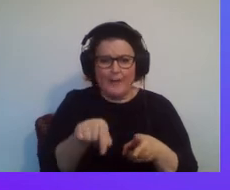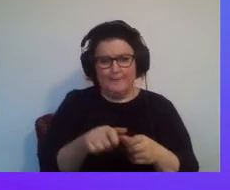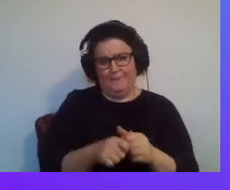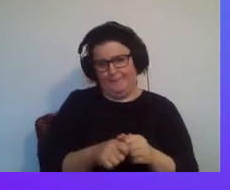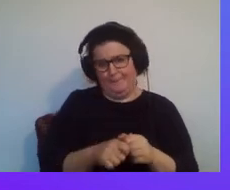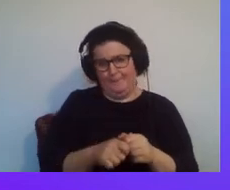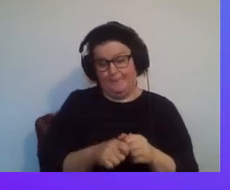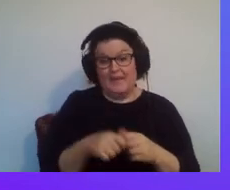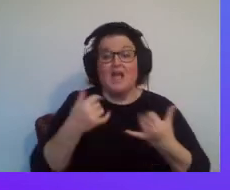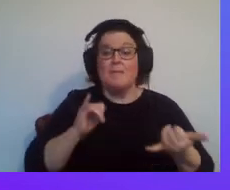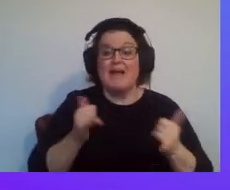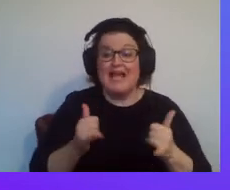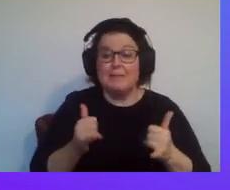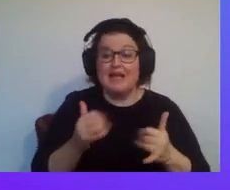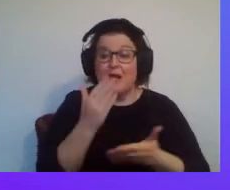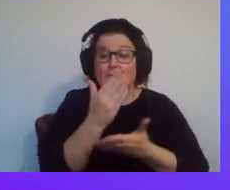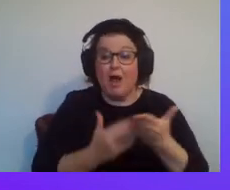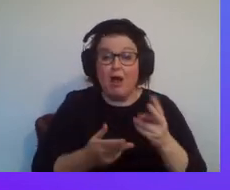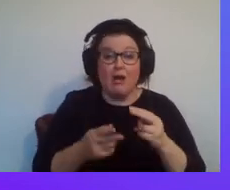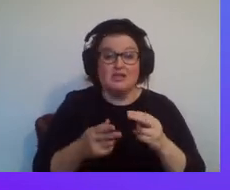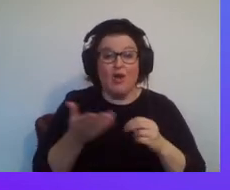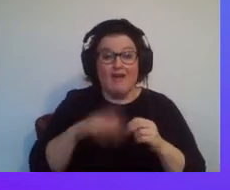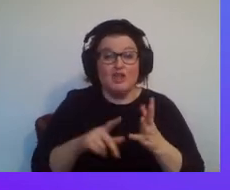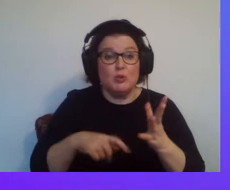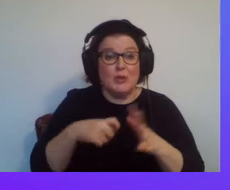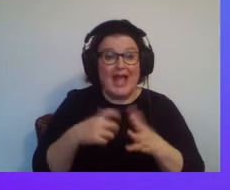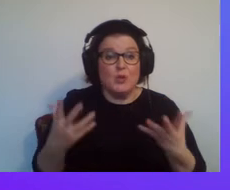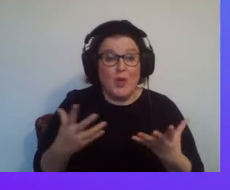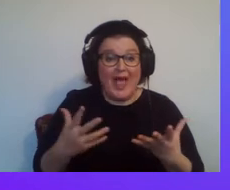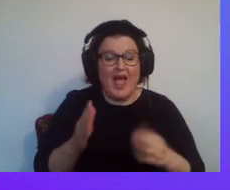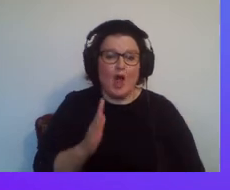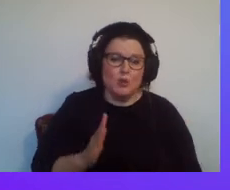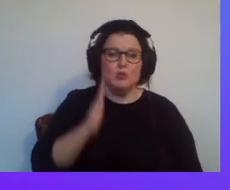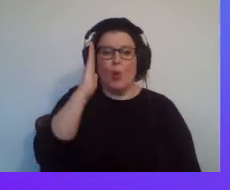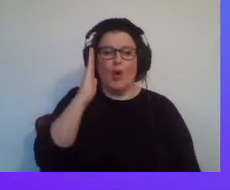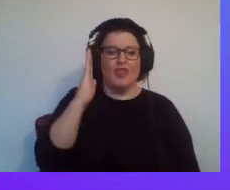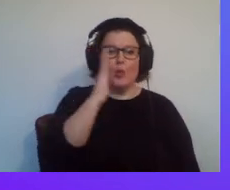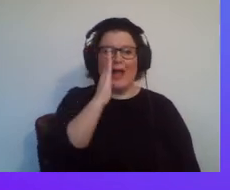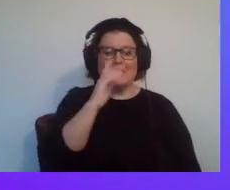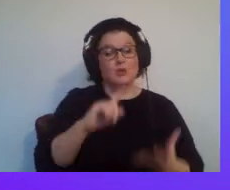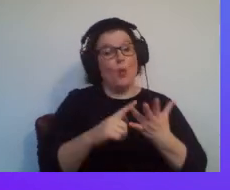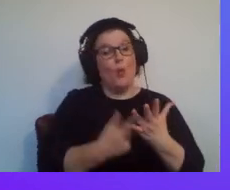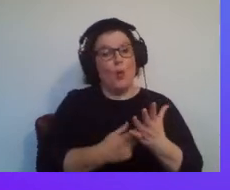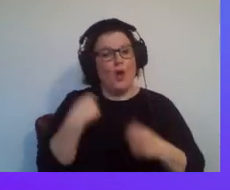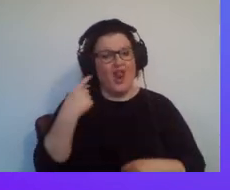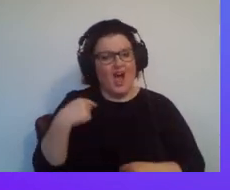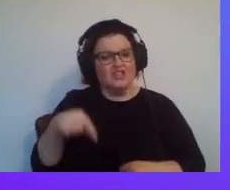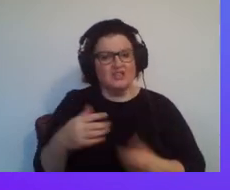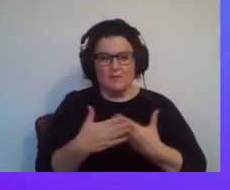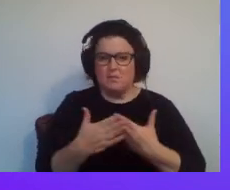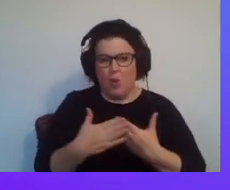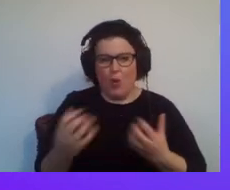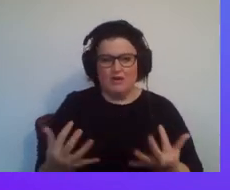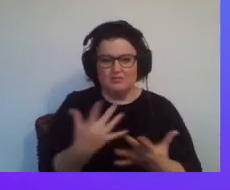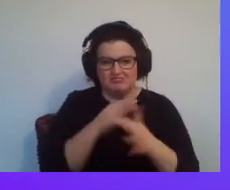Northwest, you were much more likely to be exposed to the virus and to have a severe outcome. And finally, we also